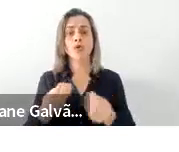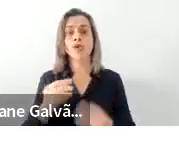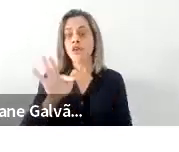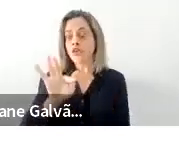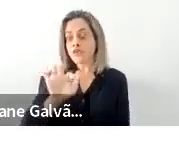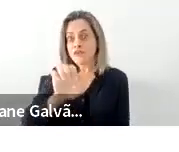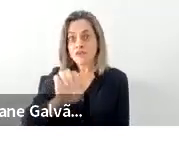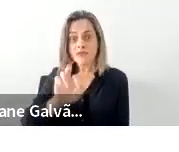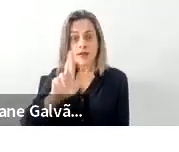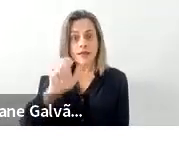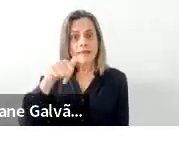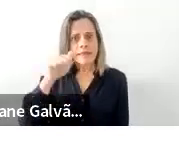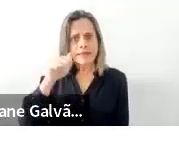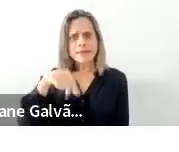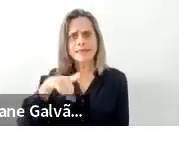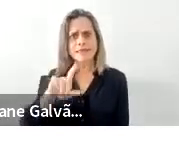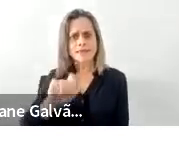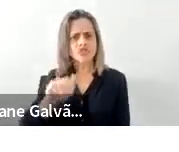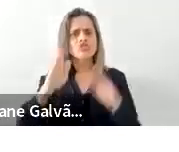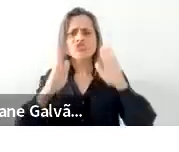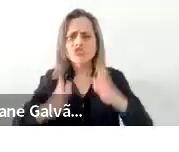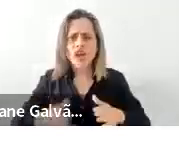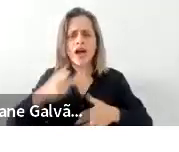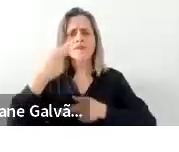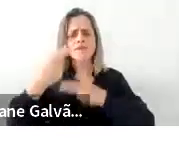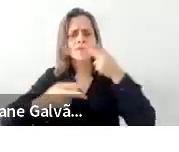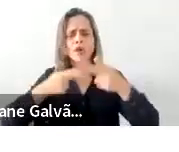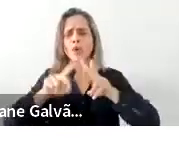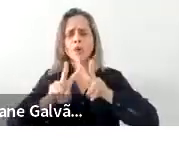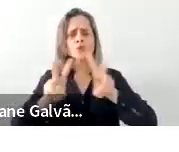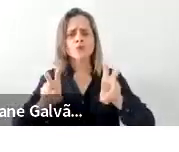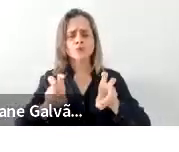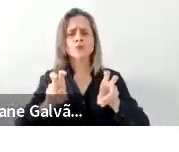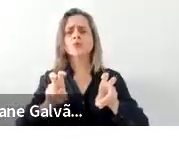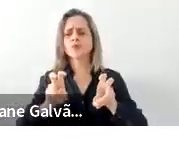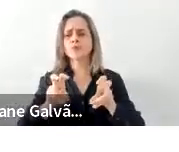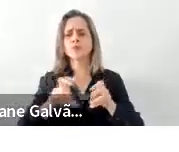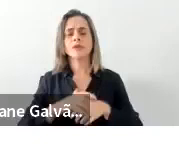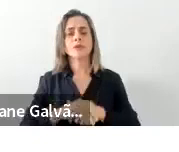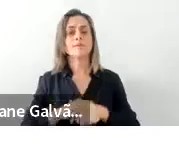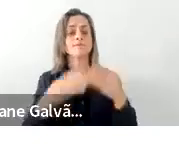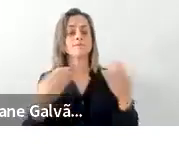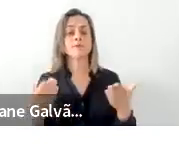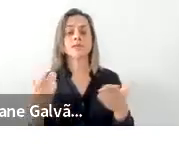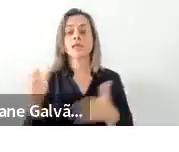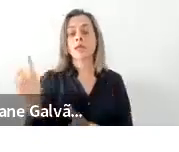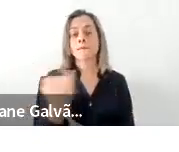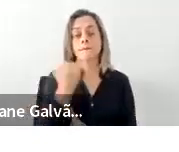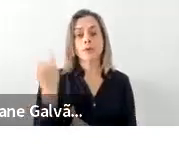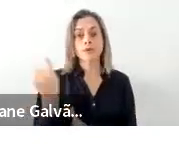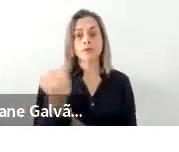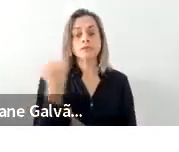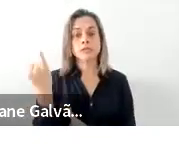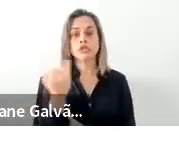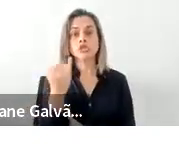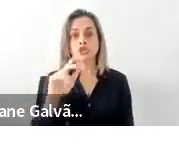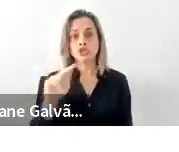readings from Hegel as well as from some of the Marxists and